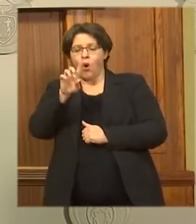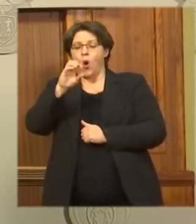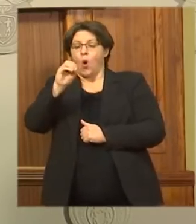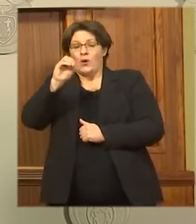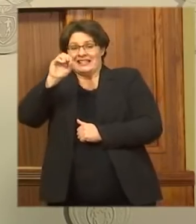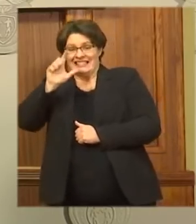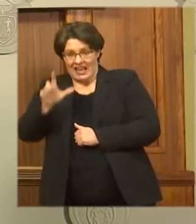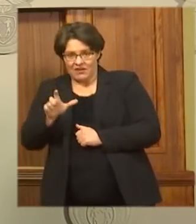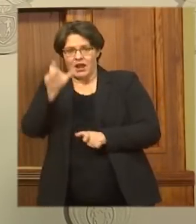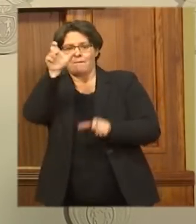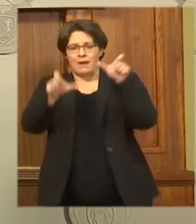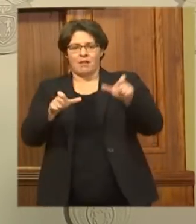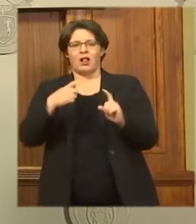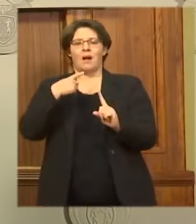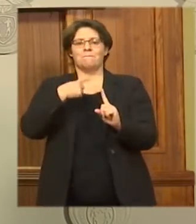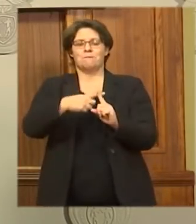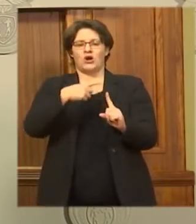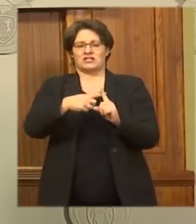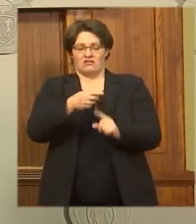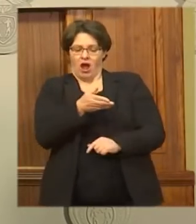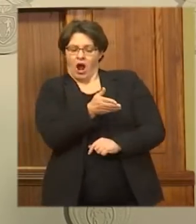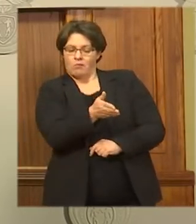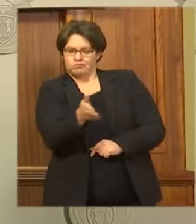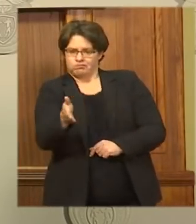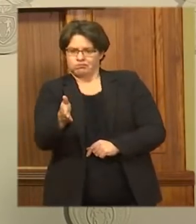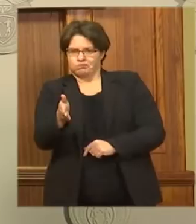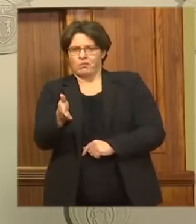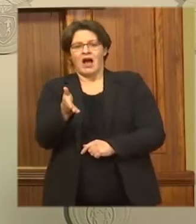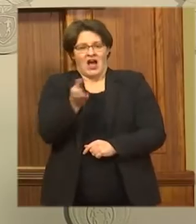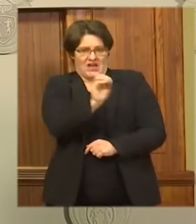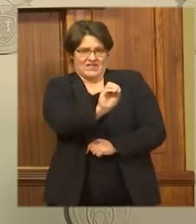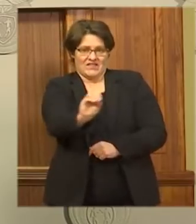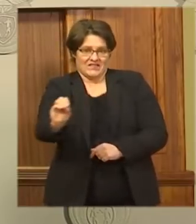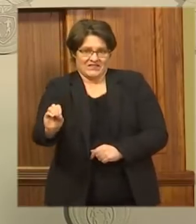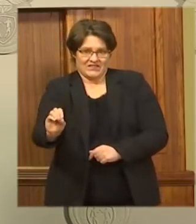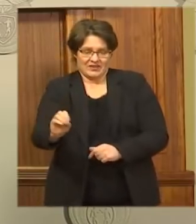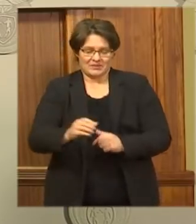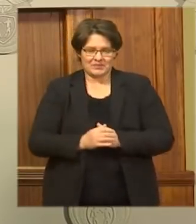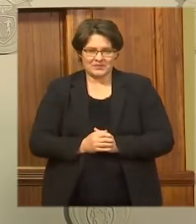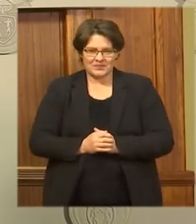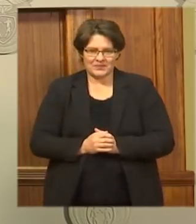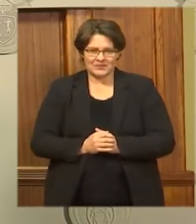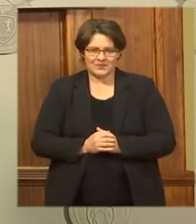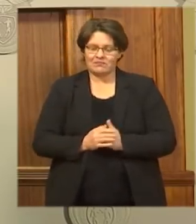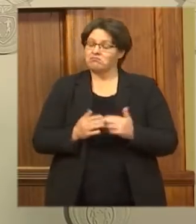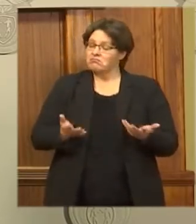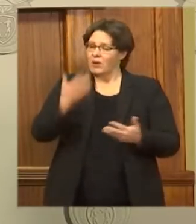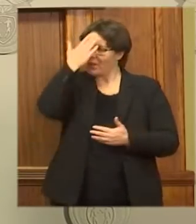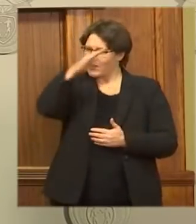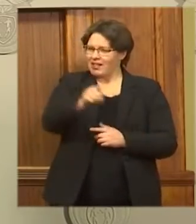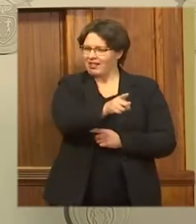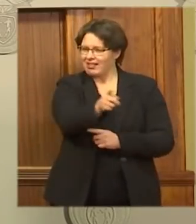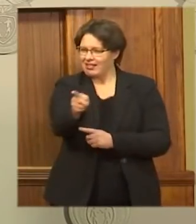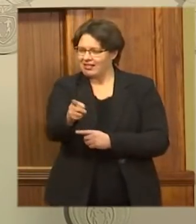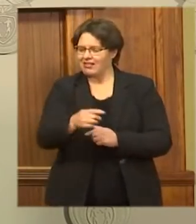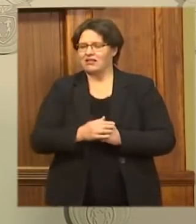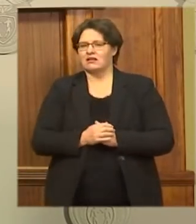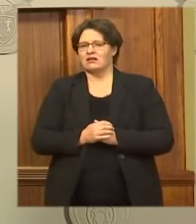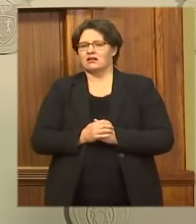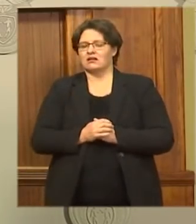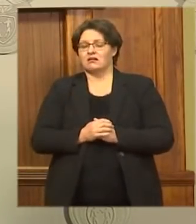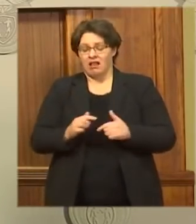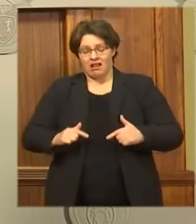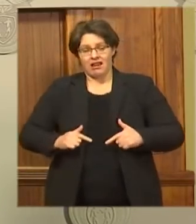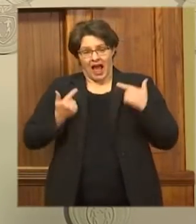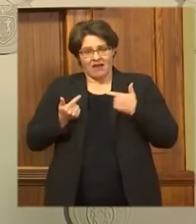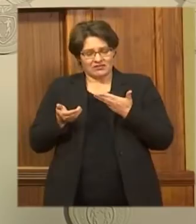34,407 active cases in the country. Yet, as we know, the cost in